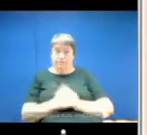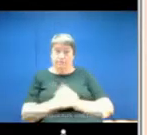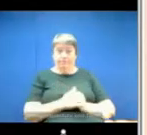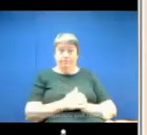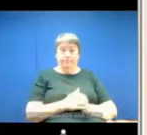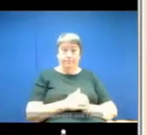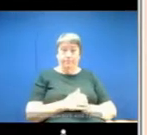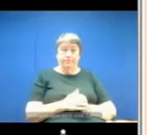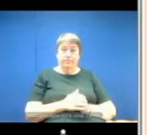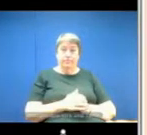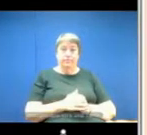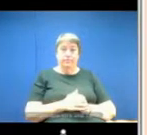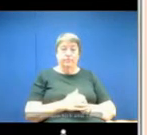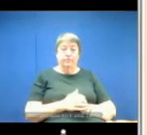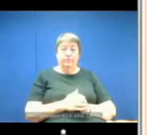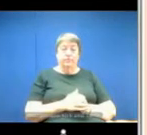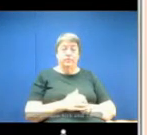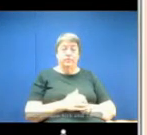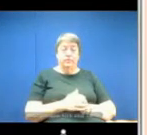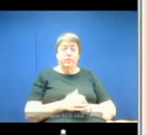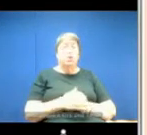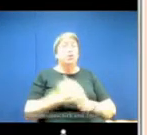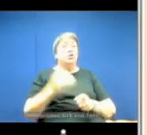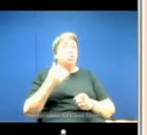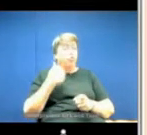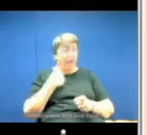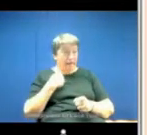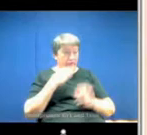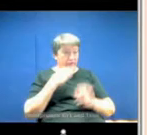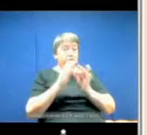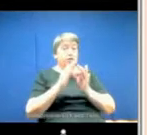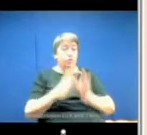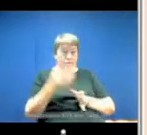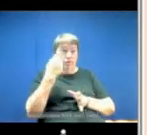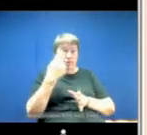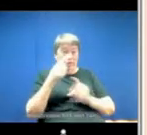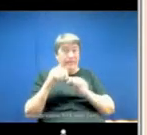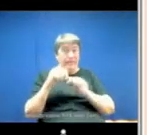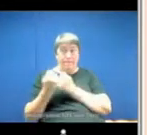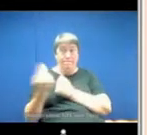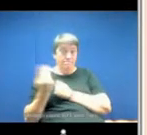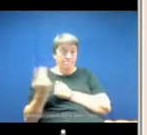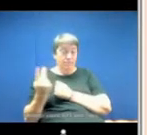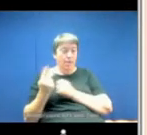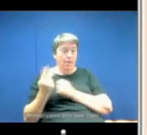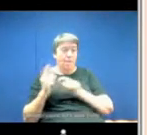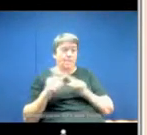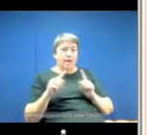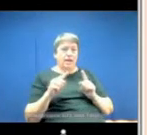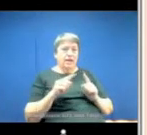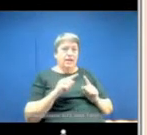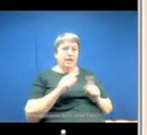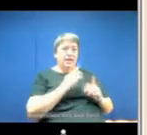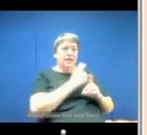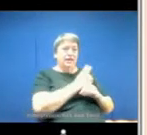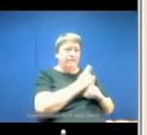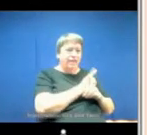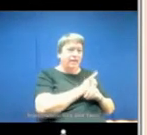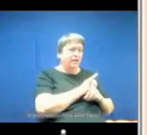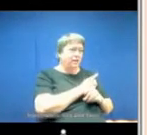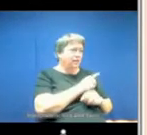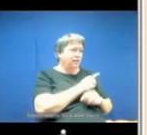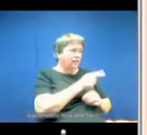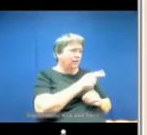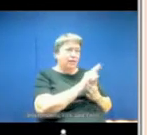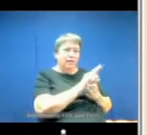You'd have a team interpreter for the deposition, but the defendant or this attorney has not thought to hire their own interpreter